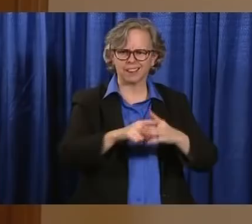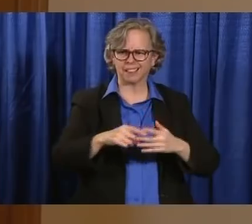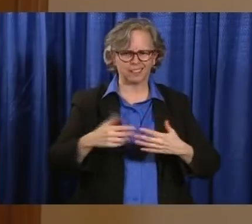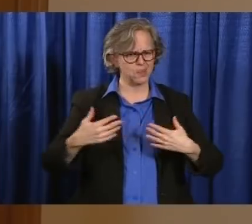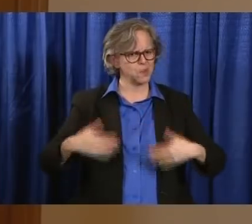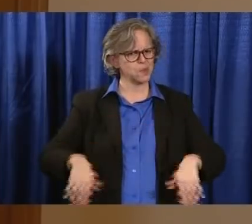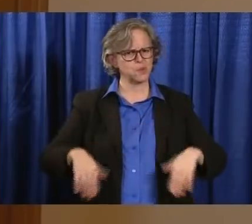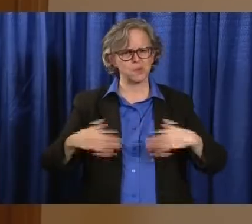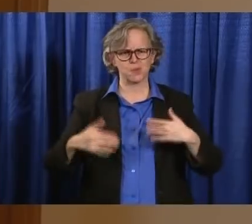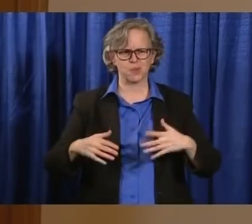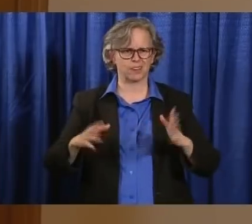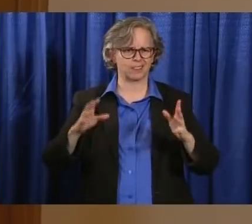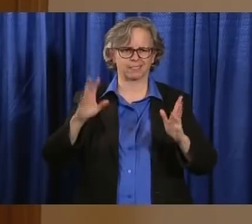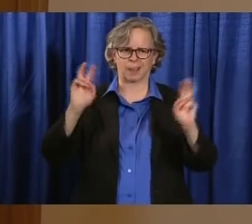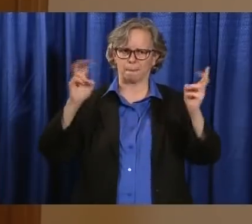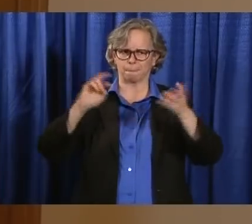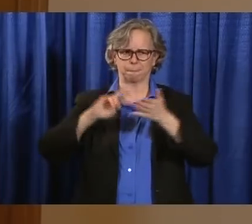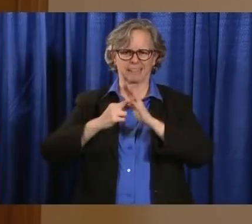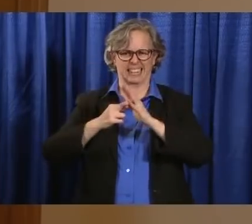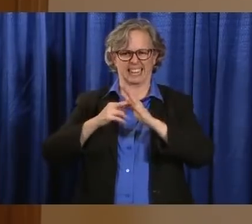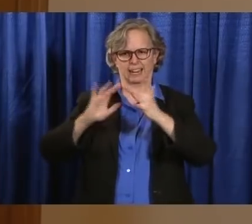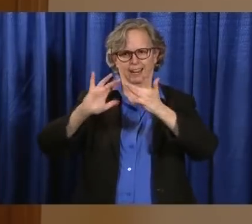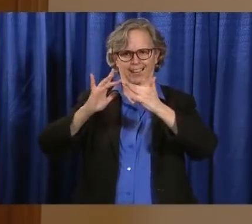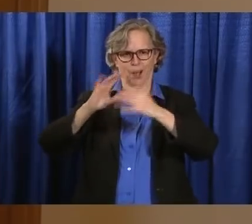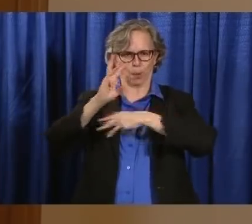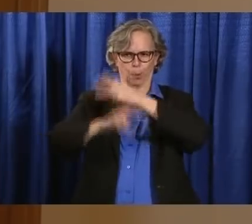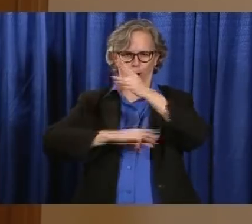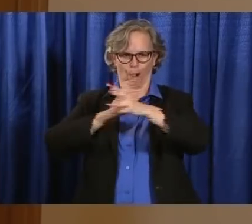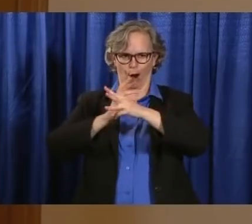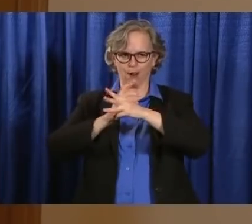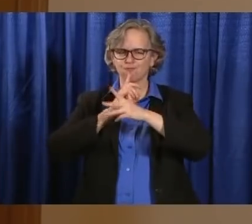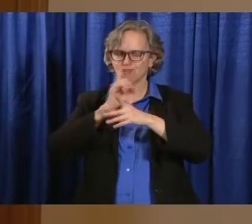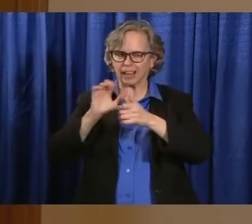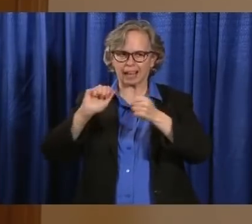just like a Jobs Ohio or Battelle.